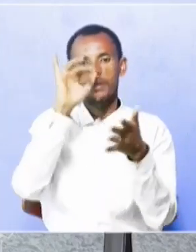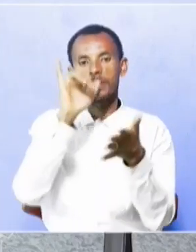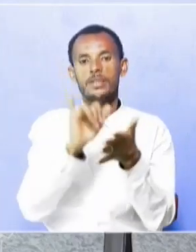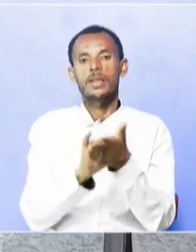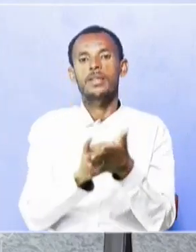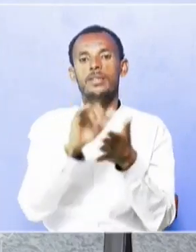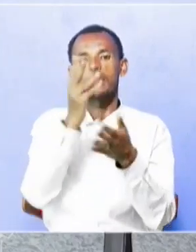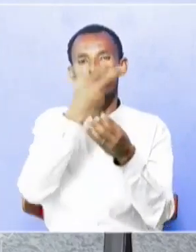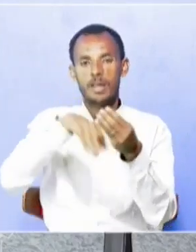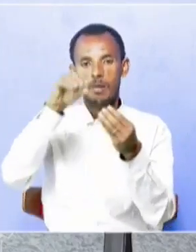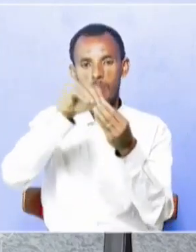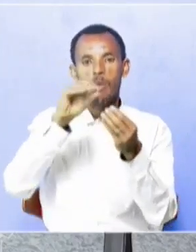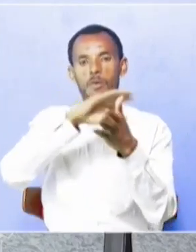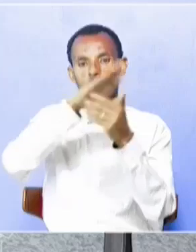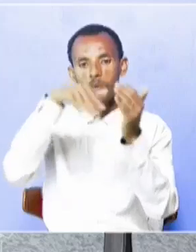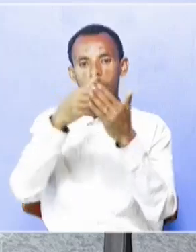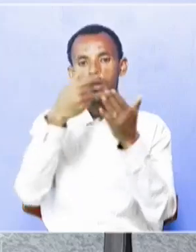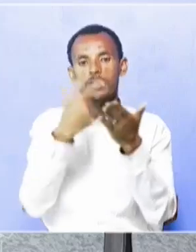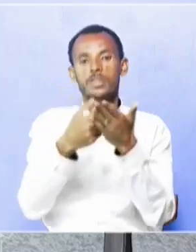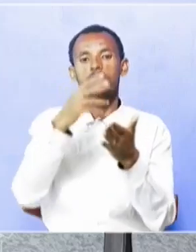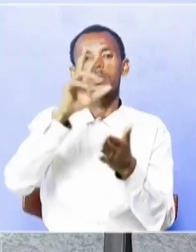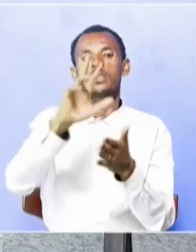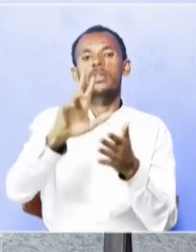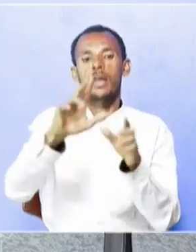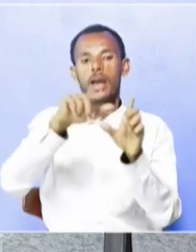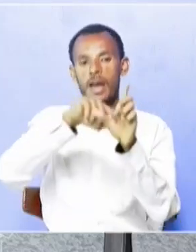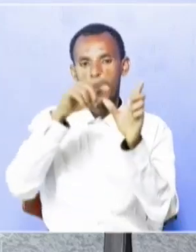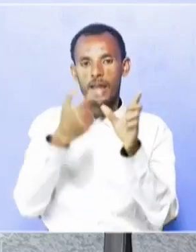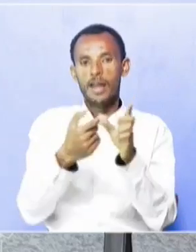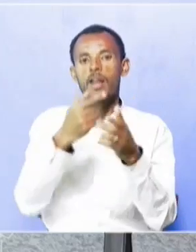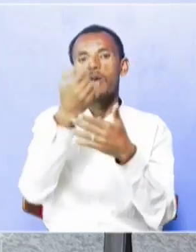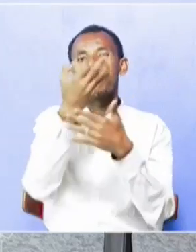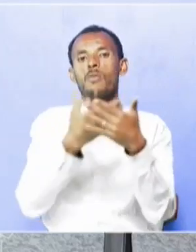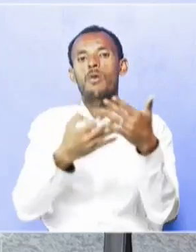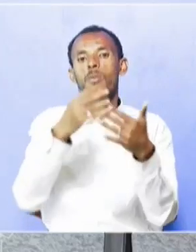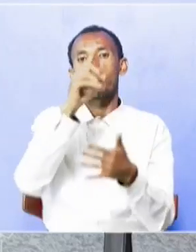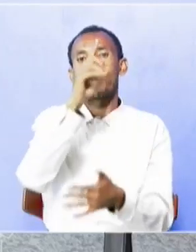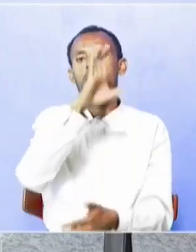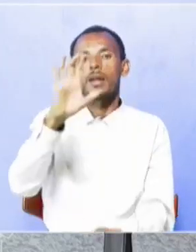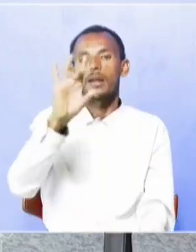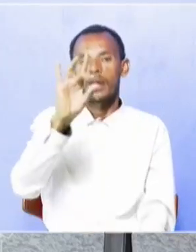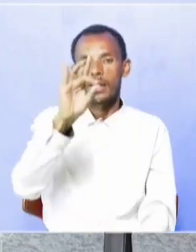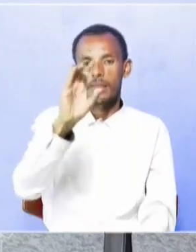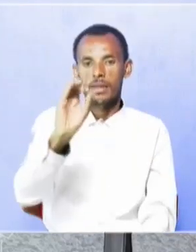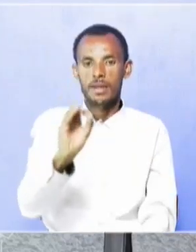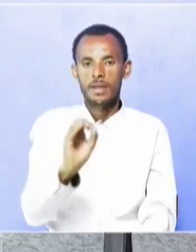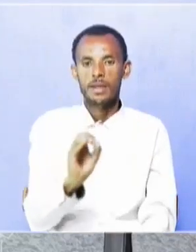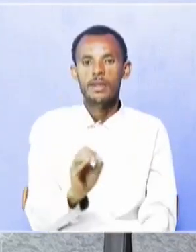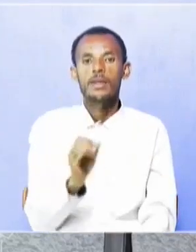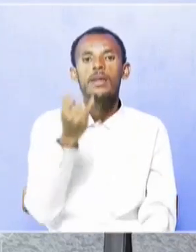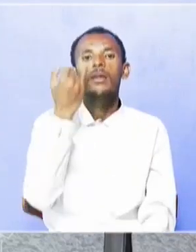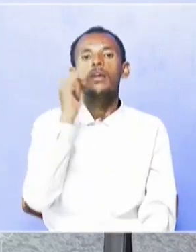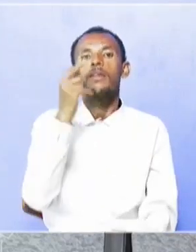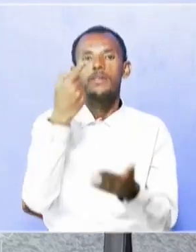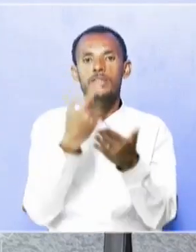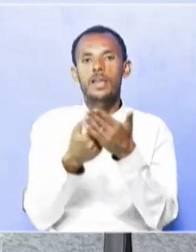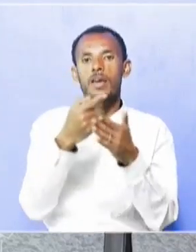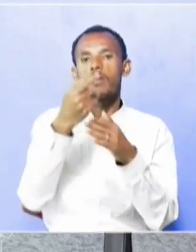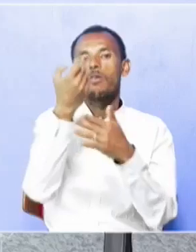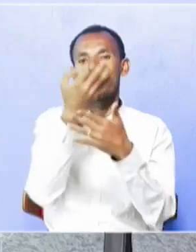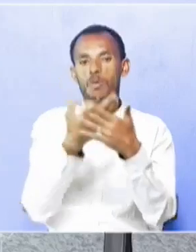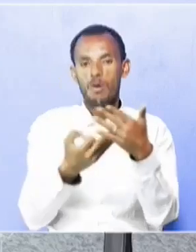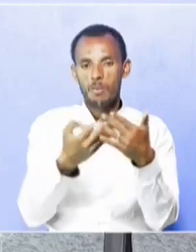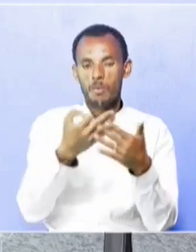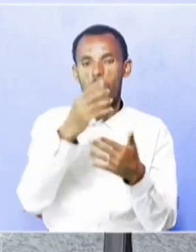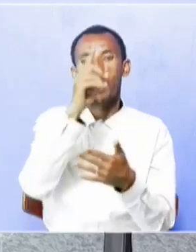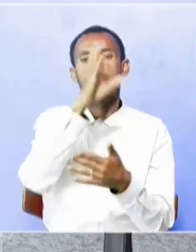the sum of all these three angles forms 180 degrees, right? If they form